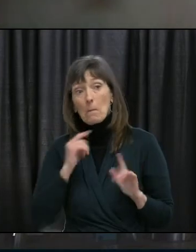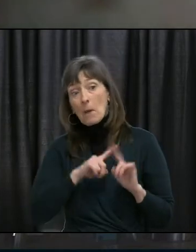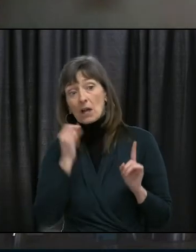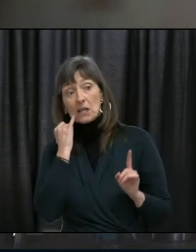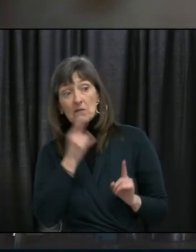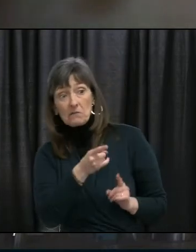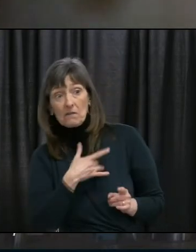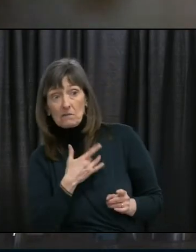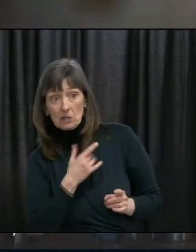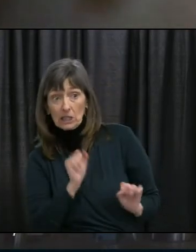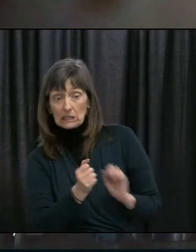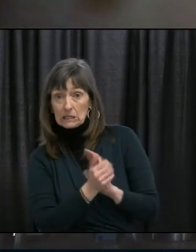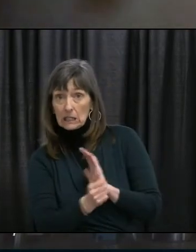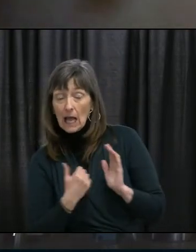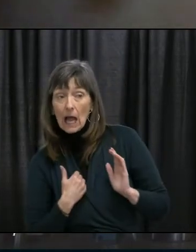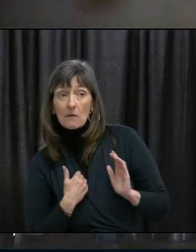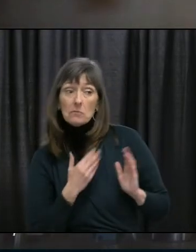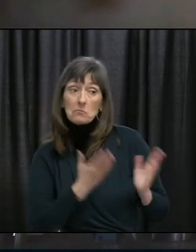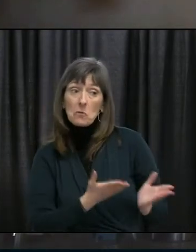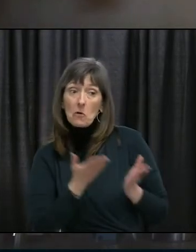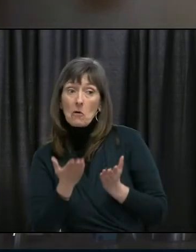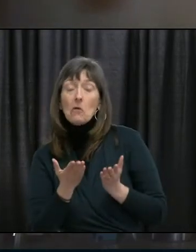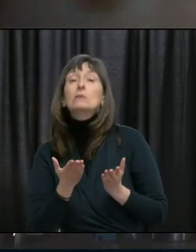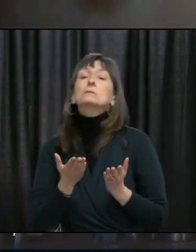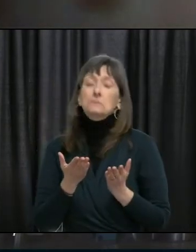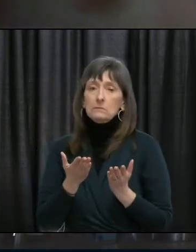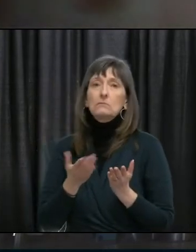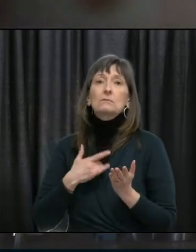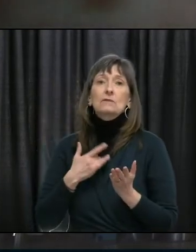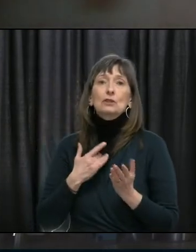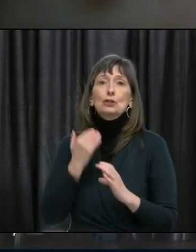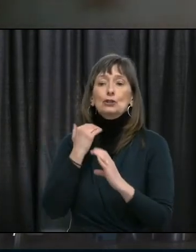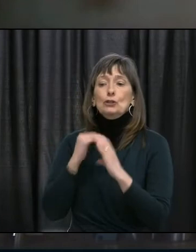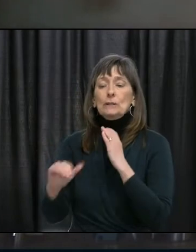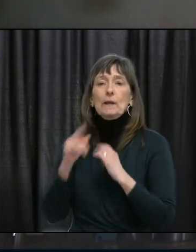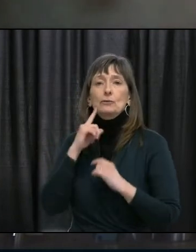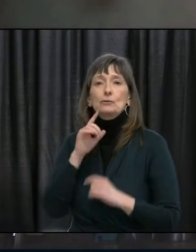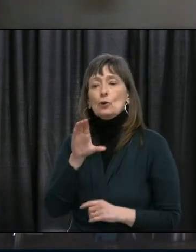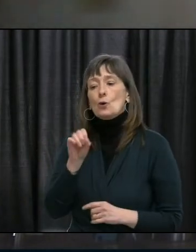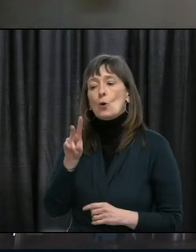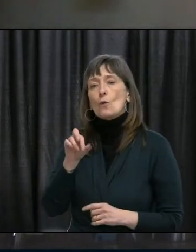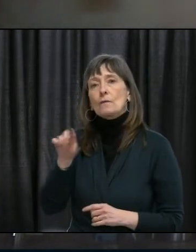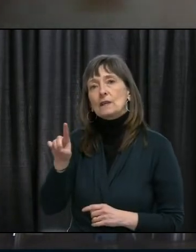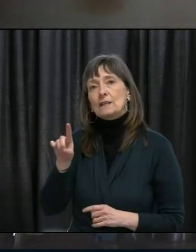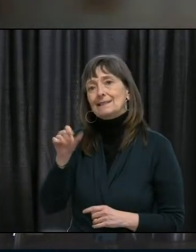they'd like to offer, I would suggest they email that to